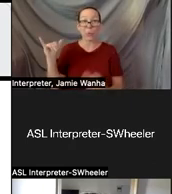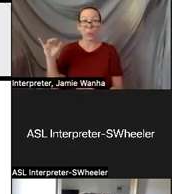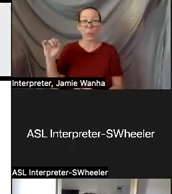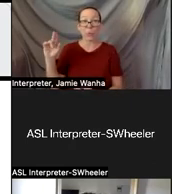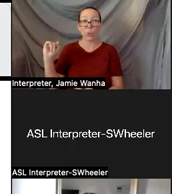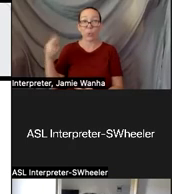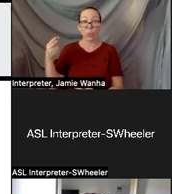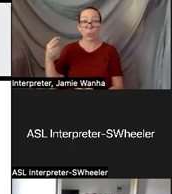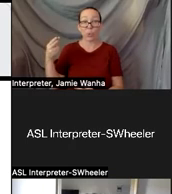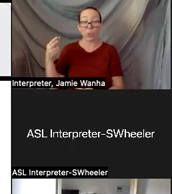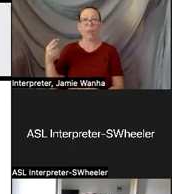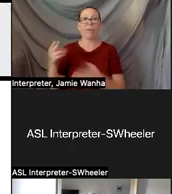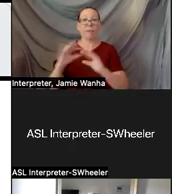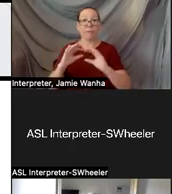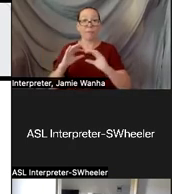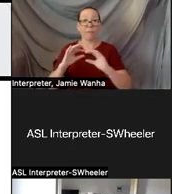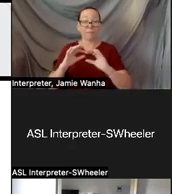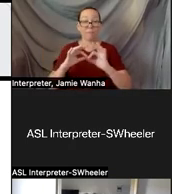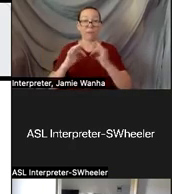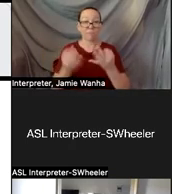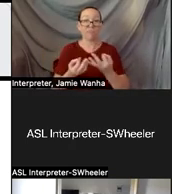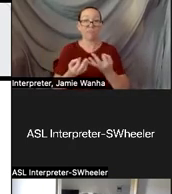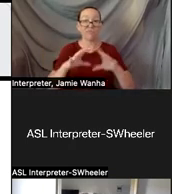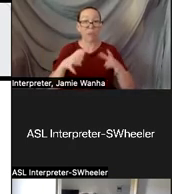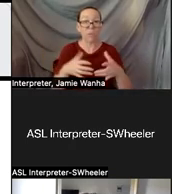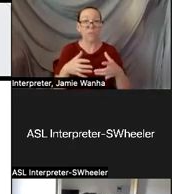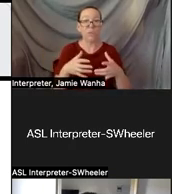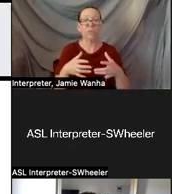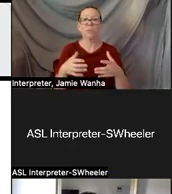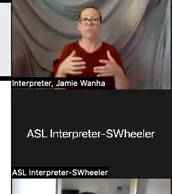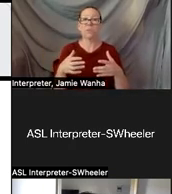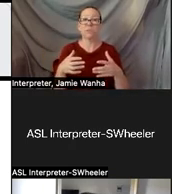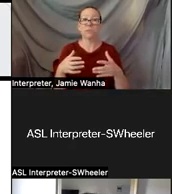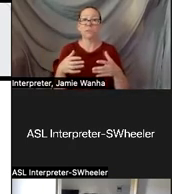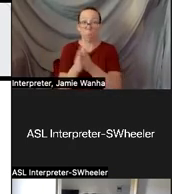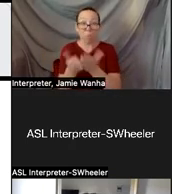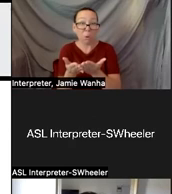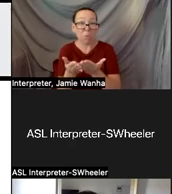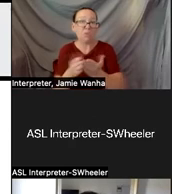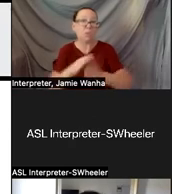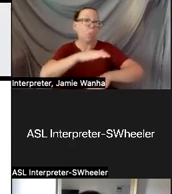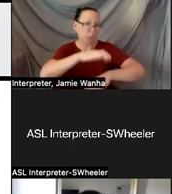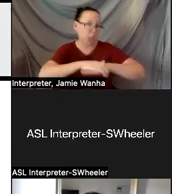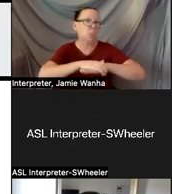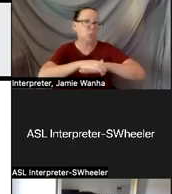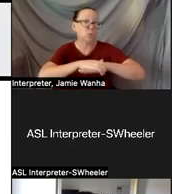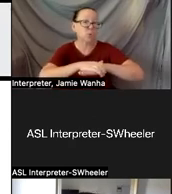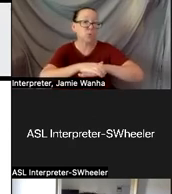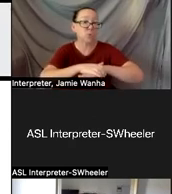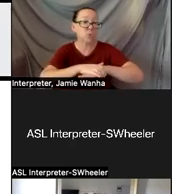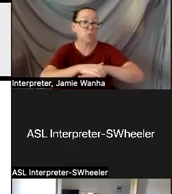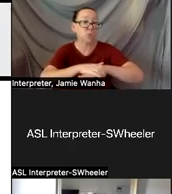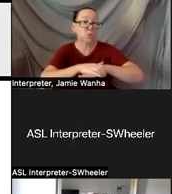them back out, and they do come printed in English, but there is a huge array of languages